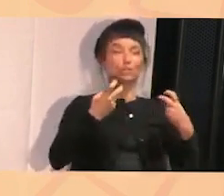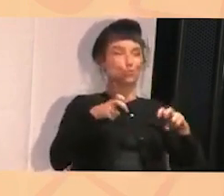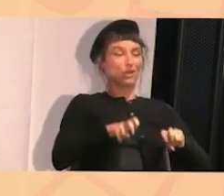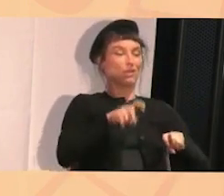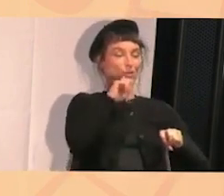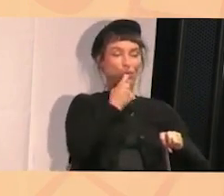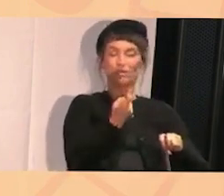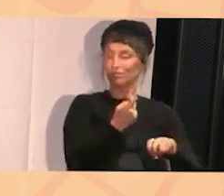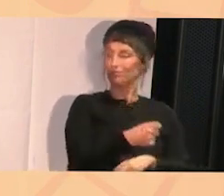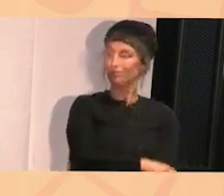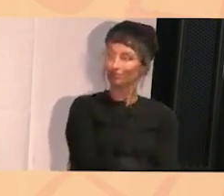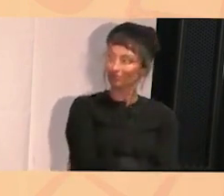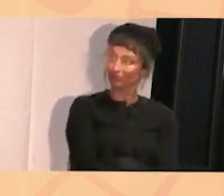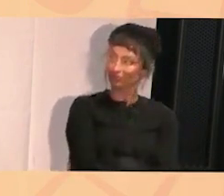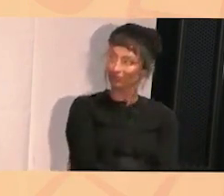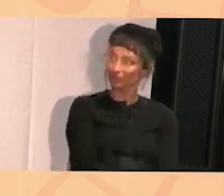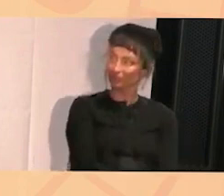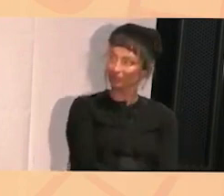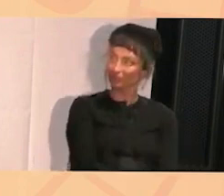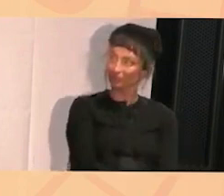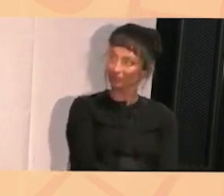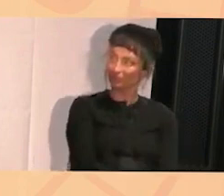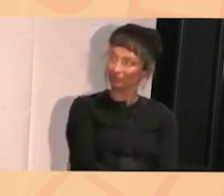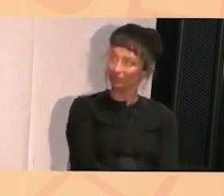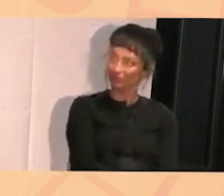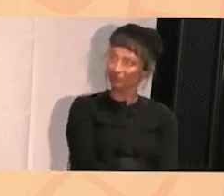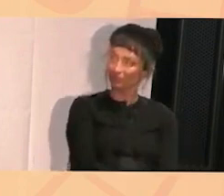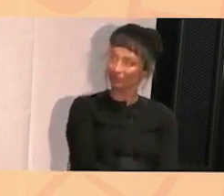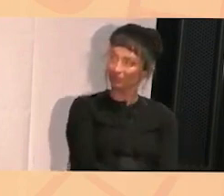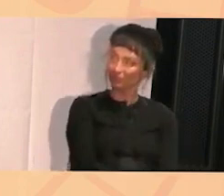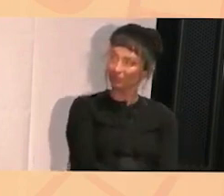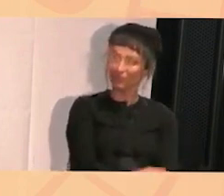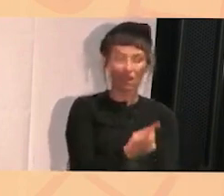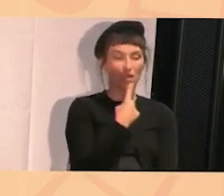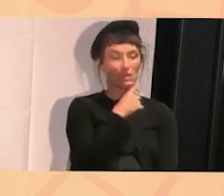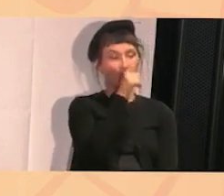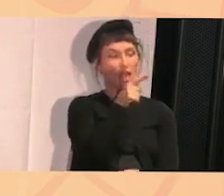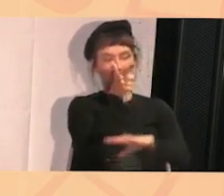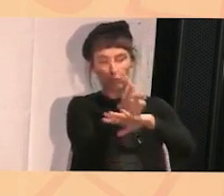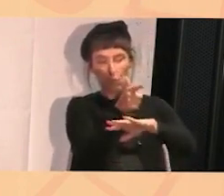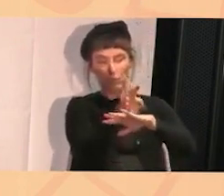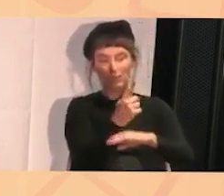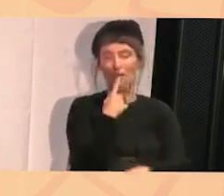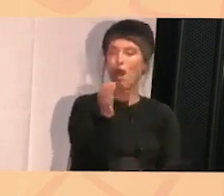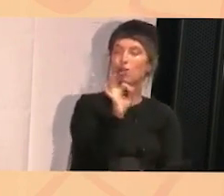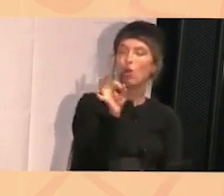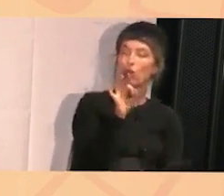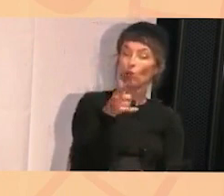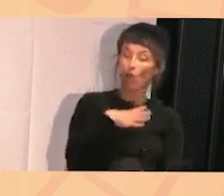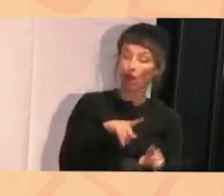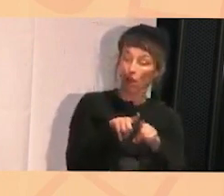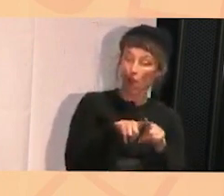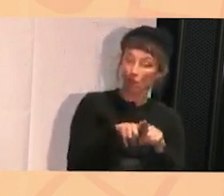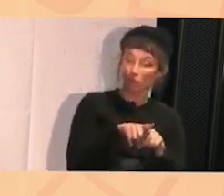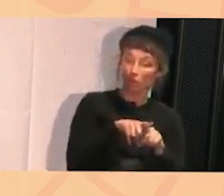everywhere we go. So before he never used it, I said, well, I can record you. He said, no, if you want to learn, you learn while you're sitting next to me, or you